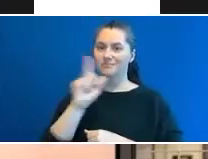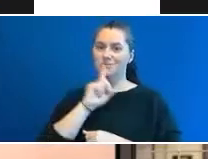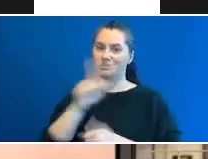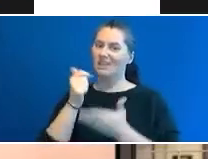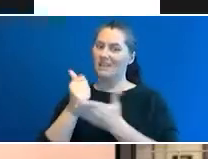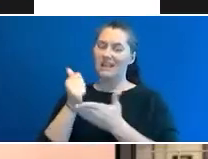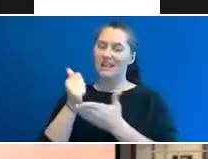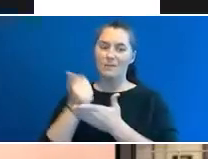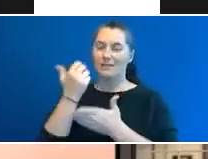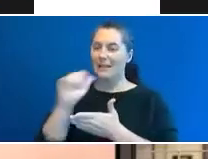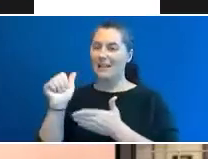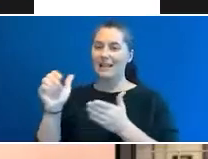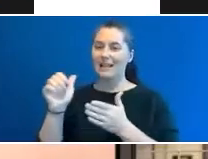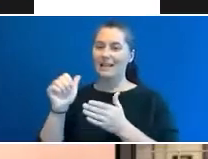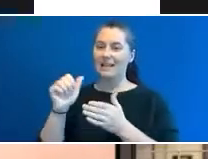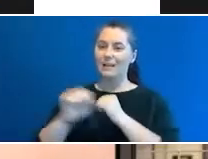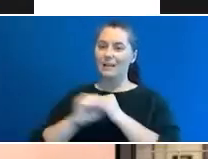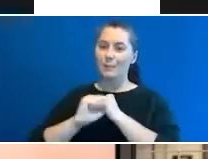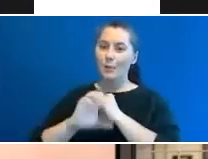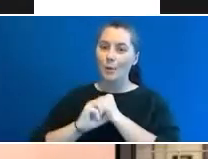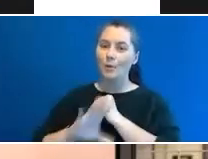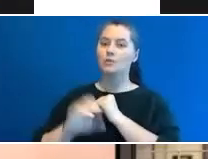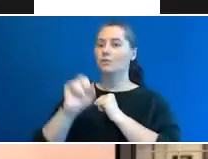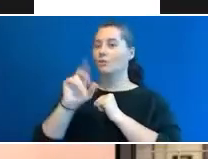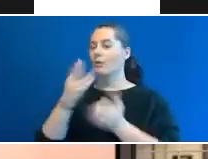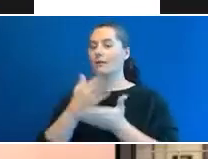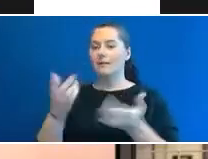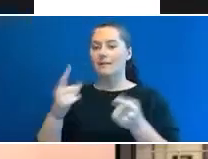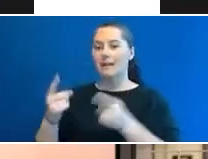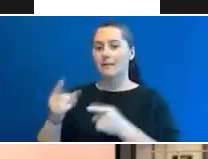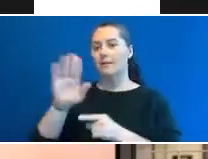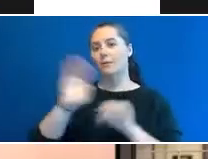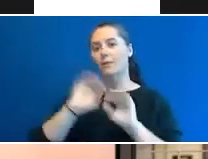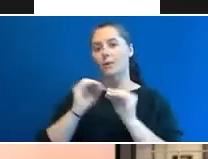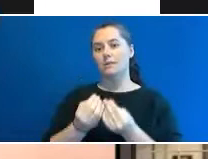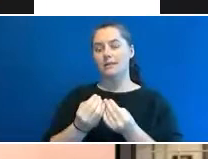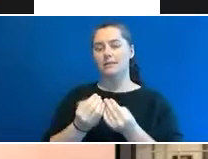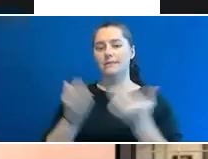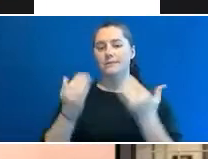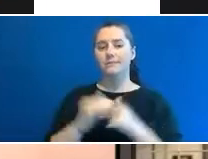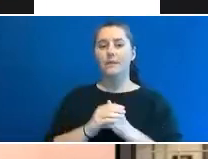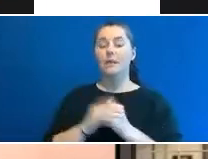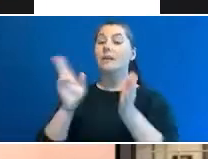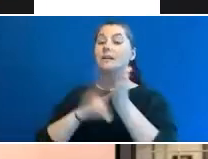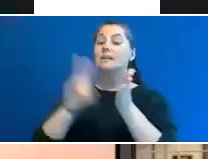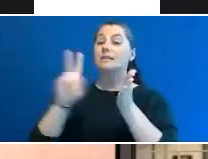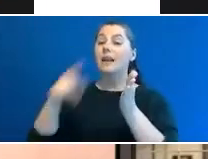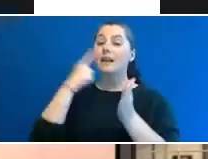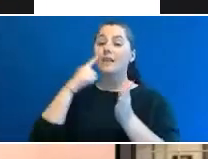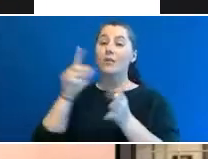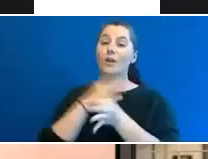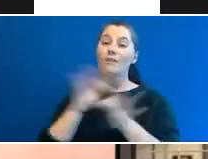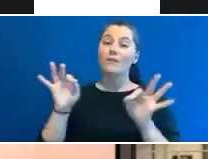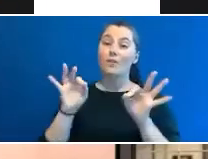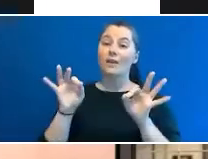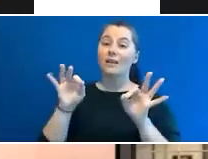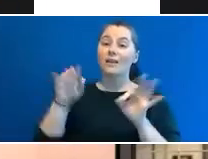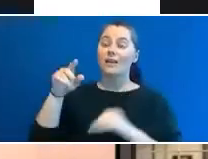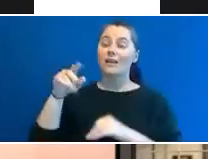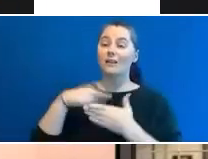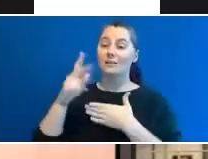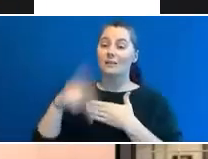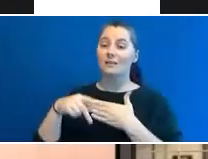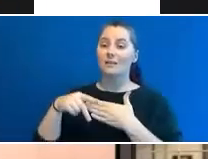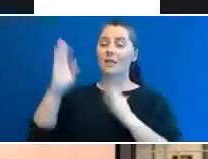any promotions or things that are going on with your organization. Being able to sign up for your free platform is really simple. You fill out an